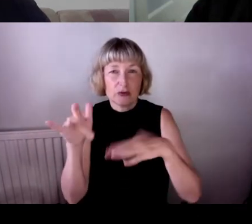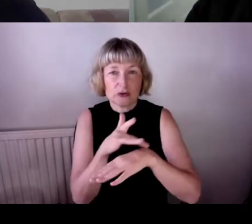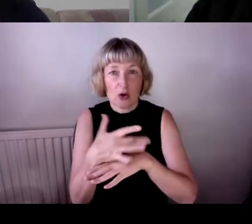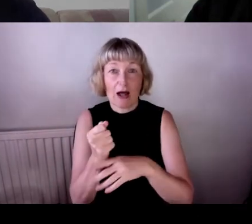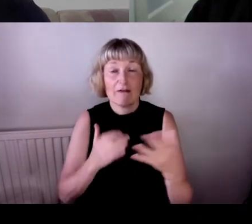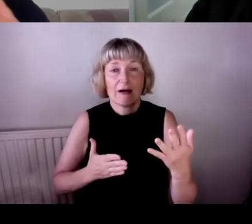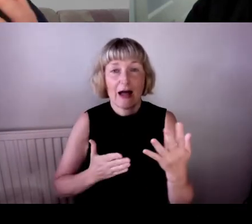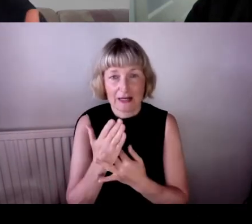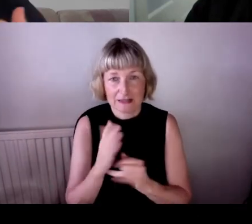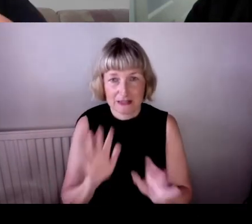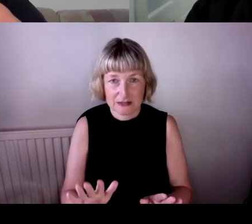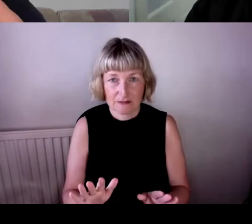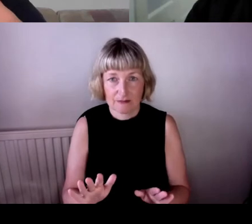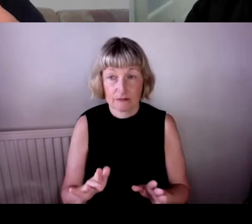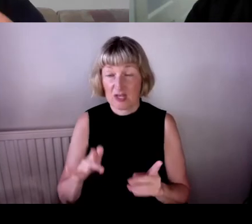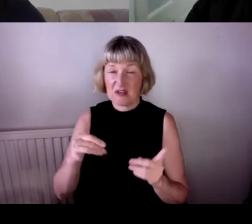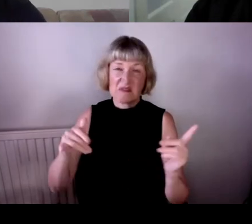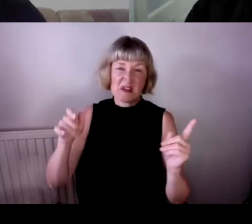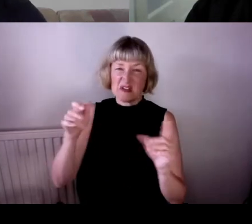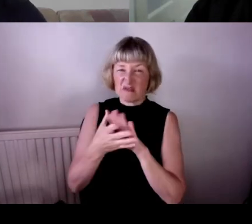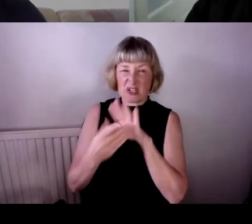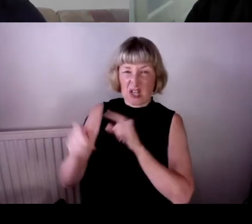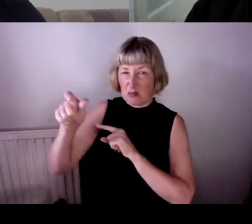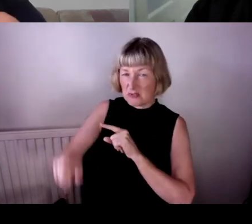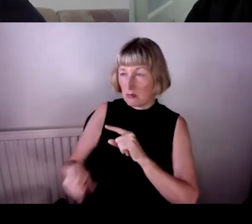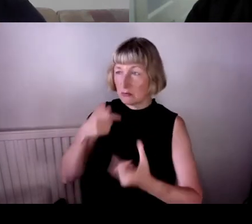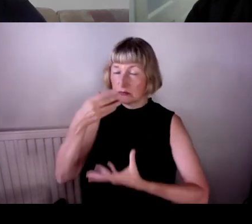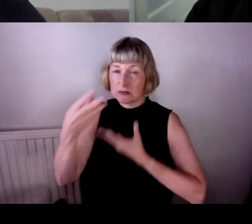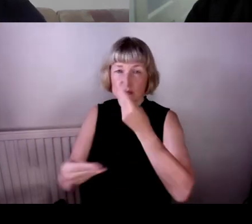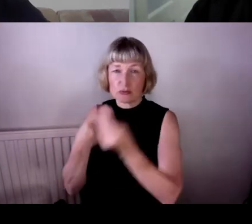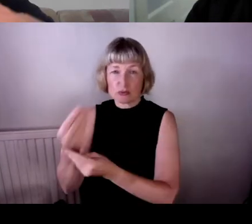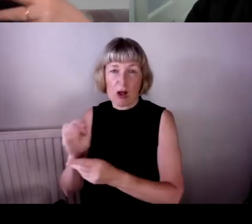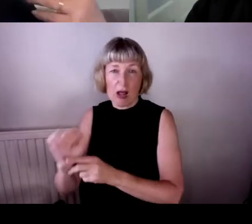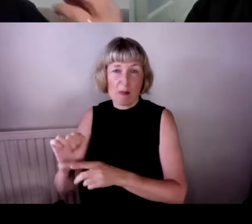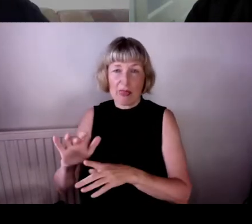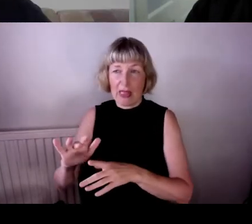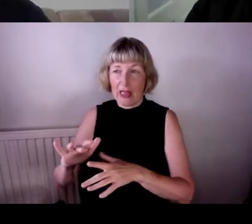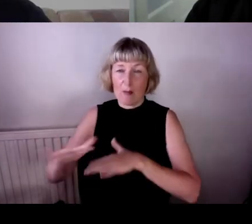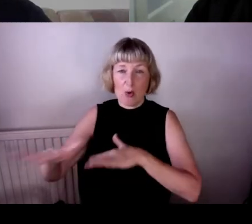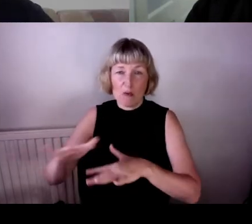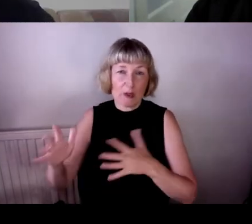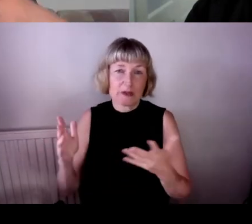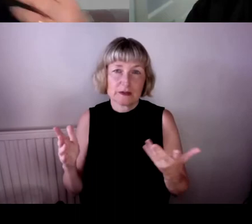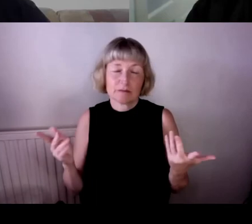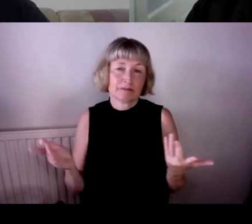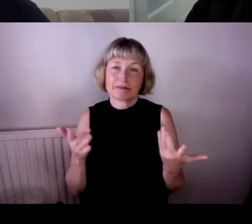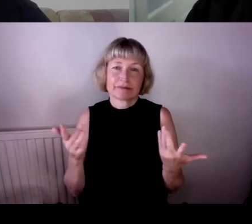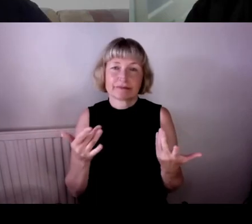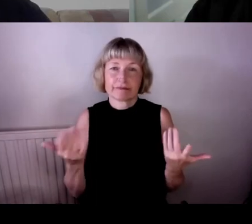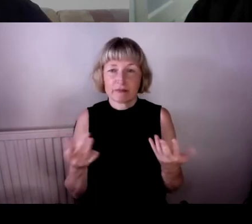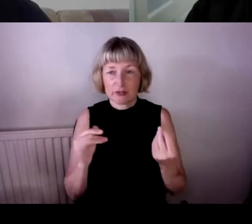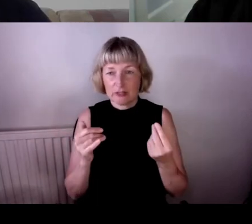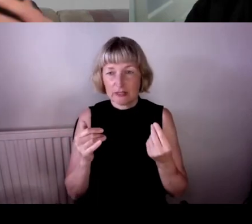will describe their movements. It wouldn't be as clunky as you might think. It would just be little visual cues